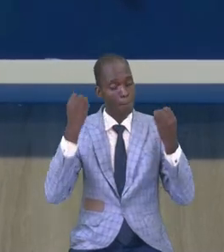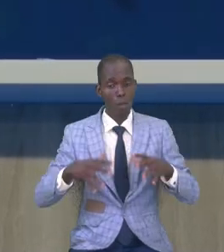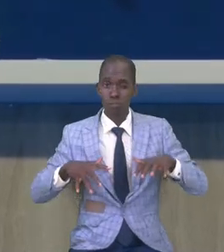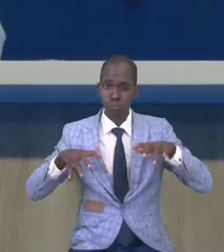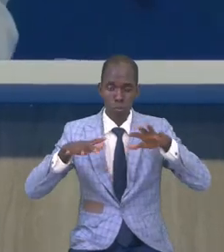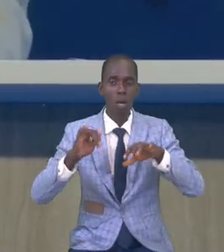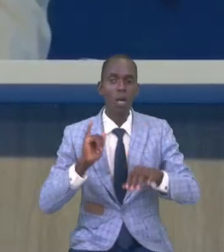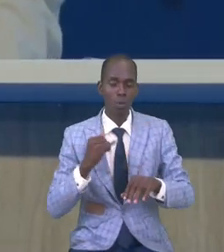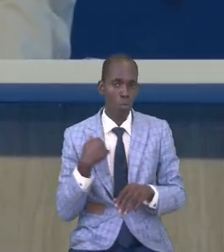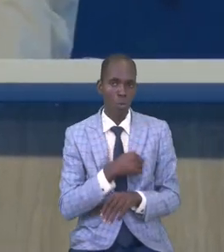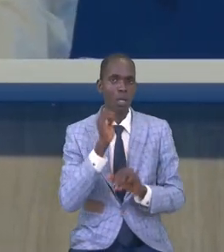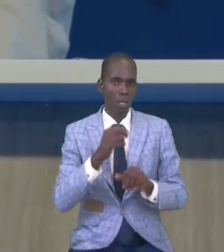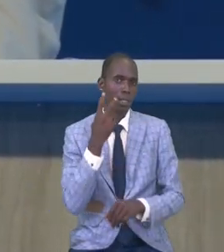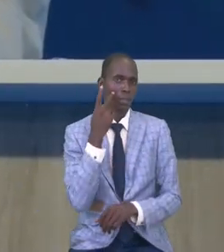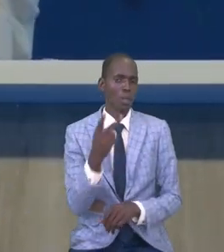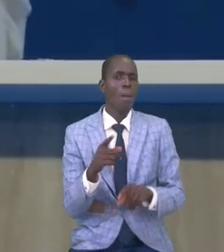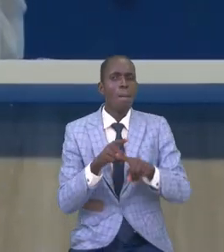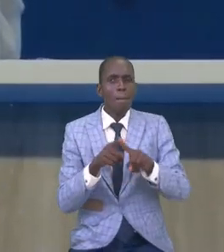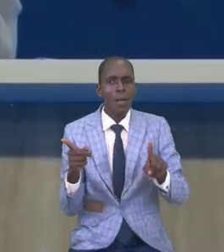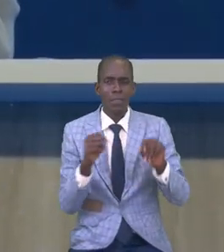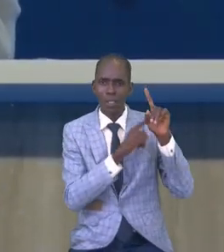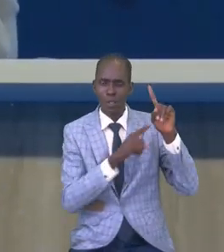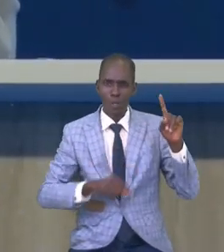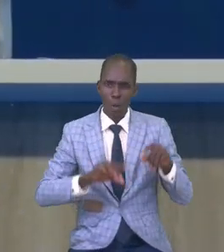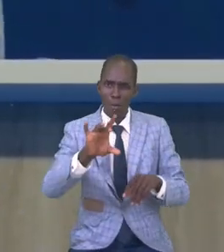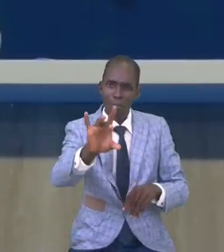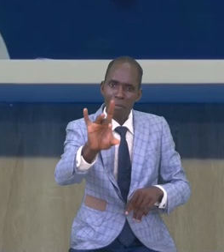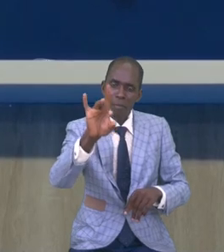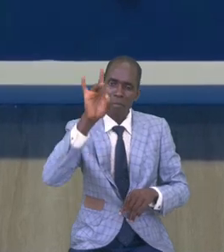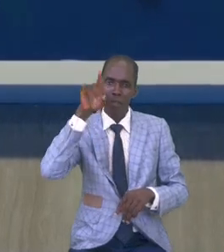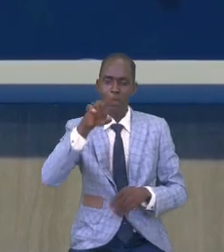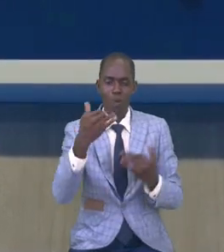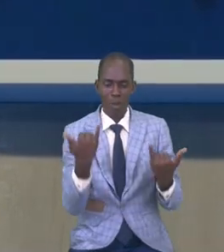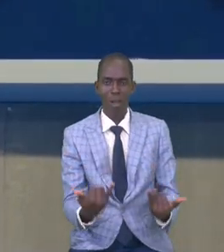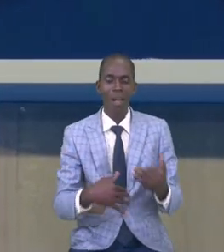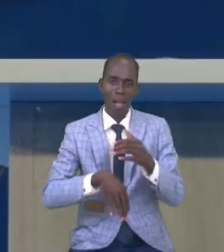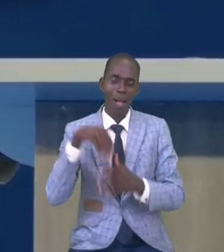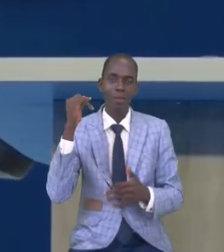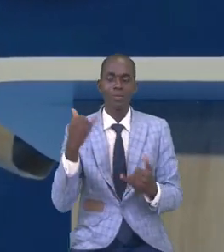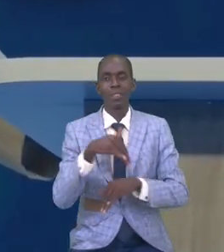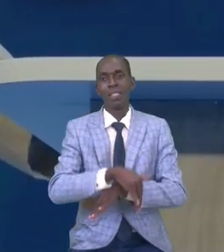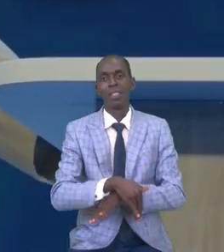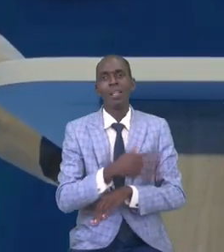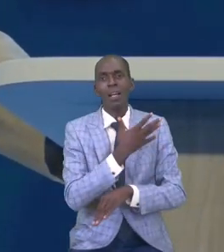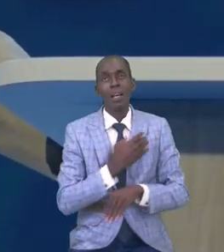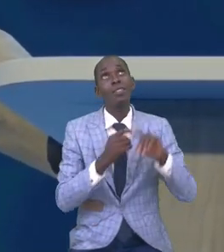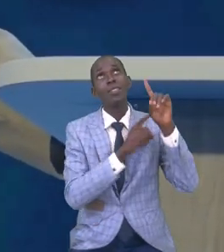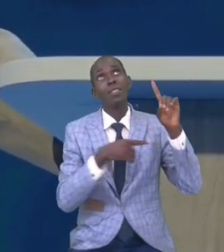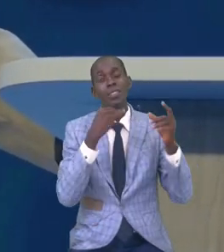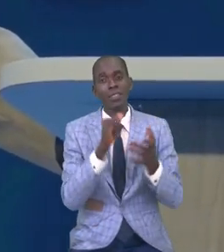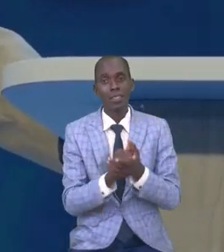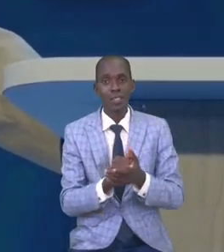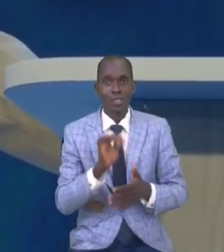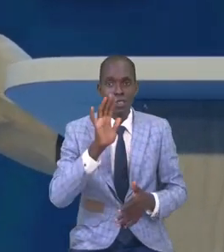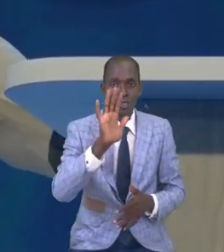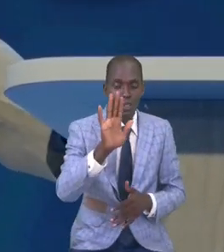see, but the Lord singles you out tonight. And he said, your night